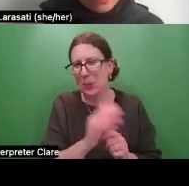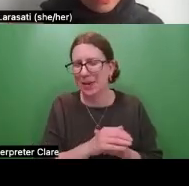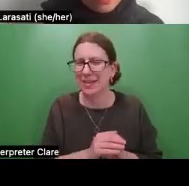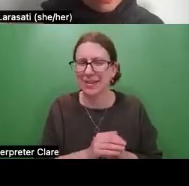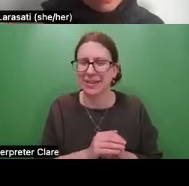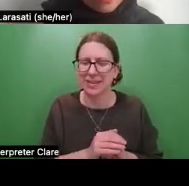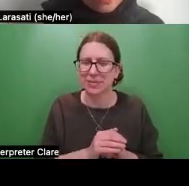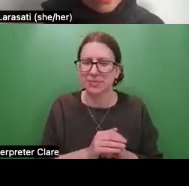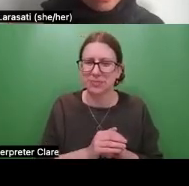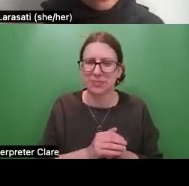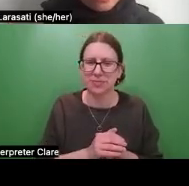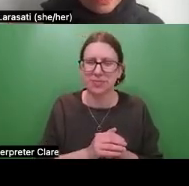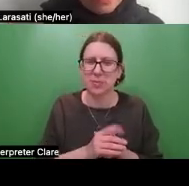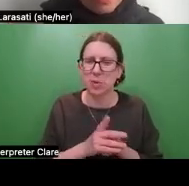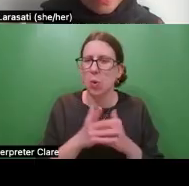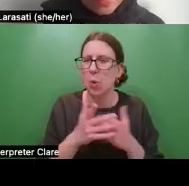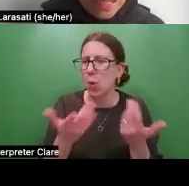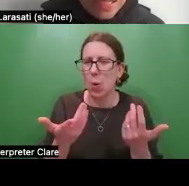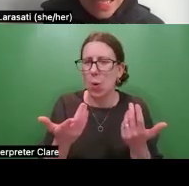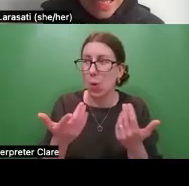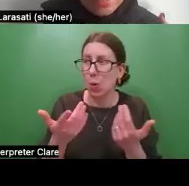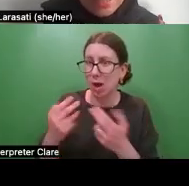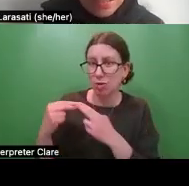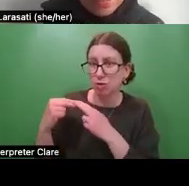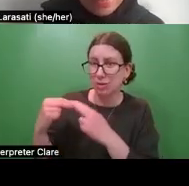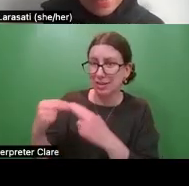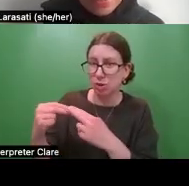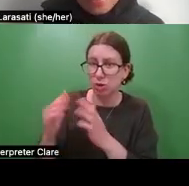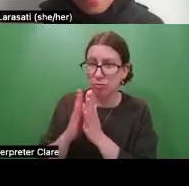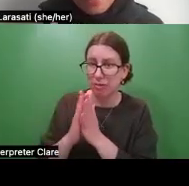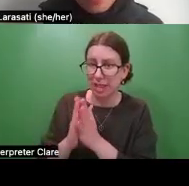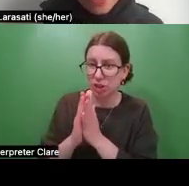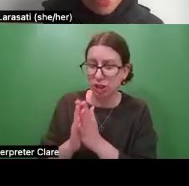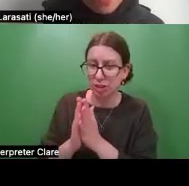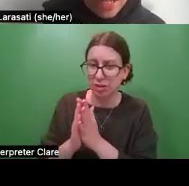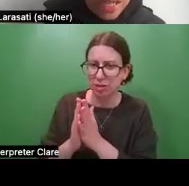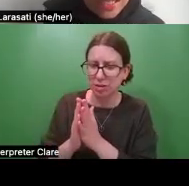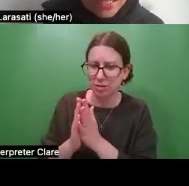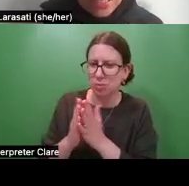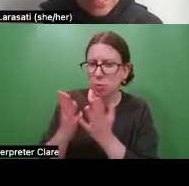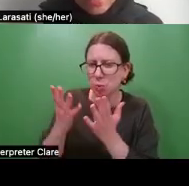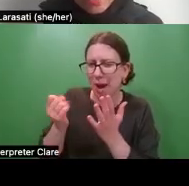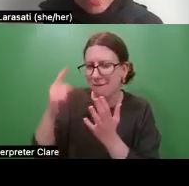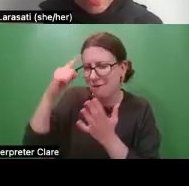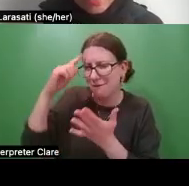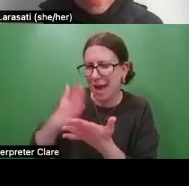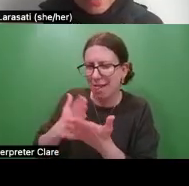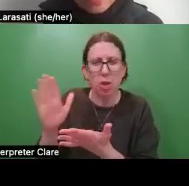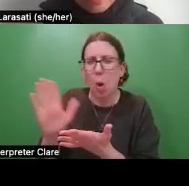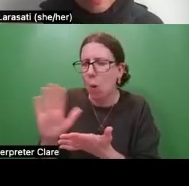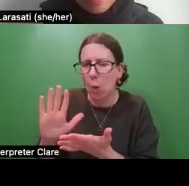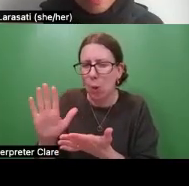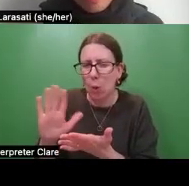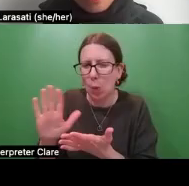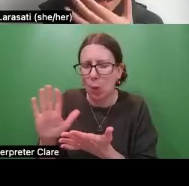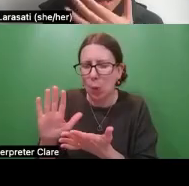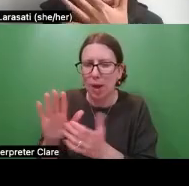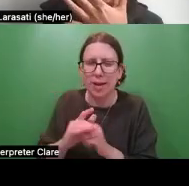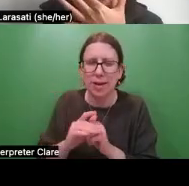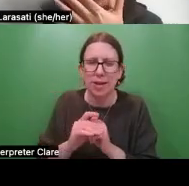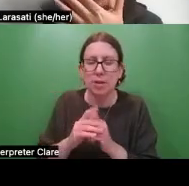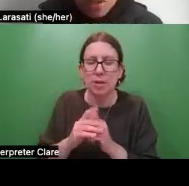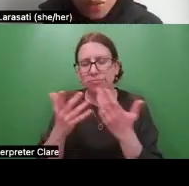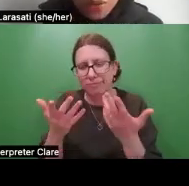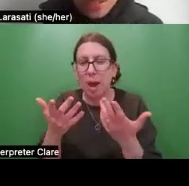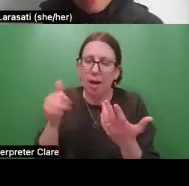or traditional religions that usage of AI. Even though now